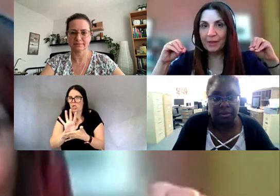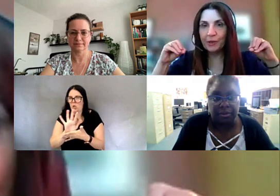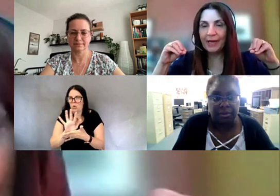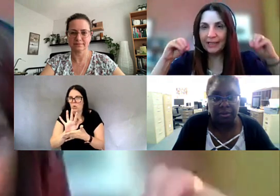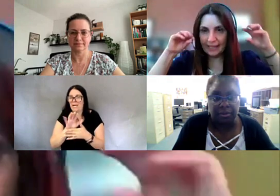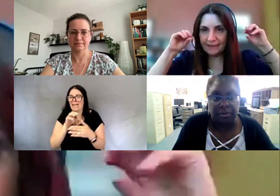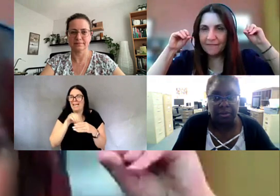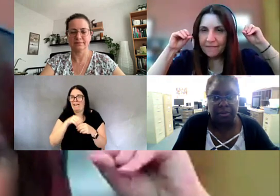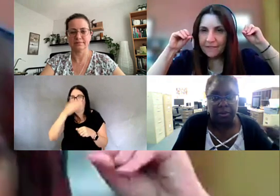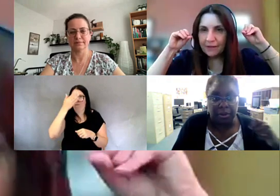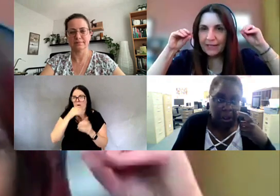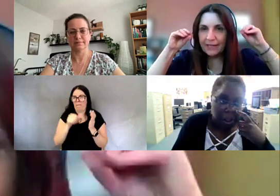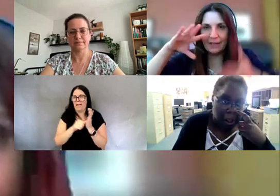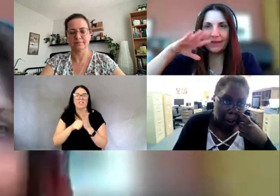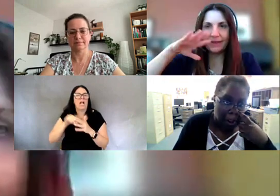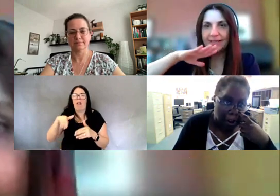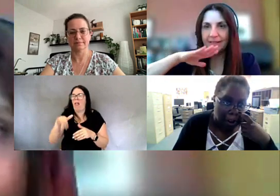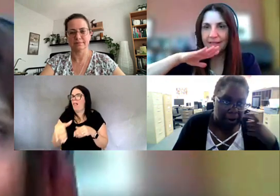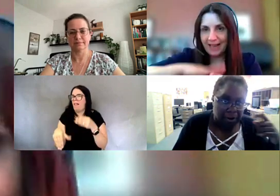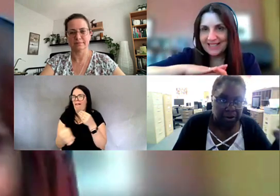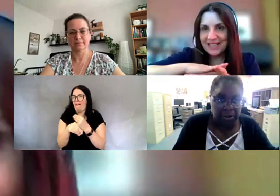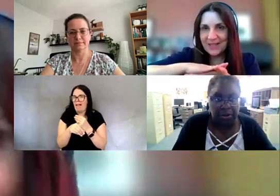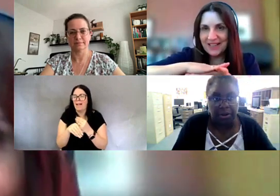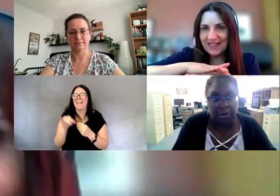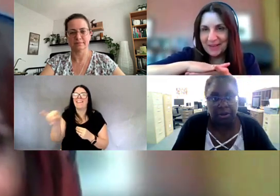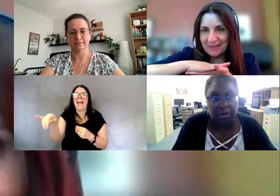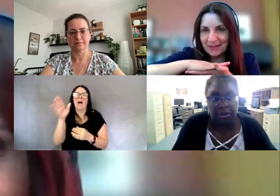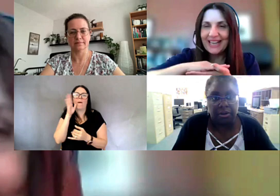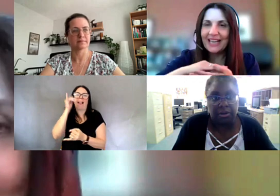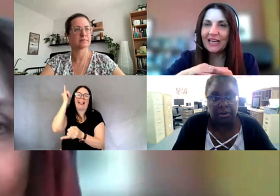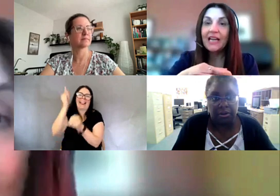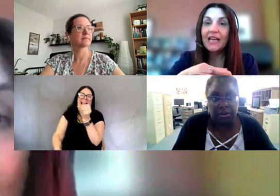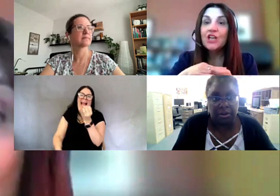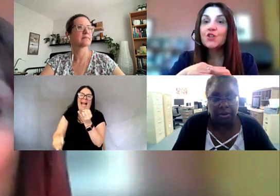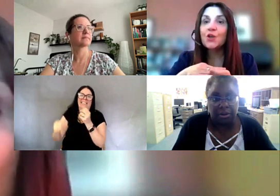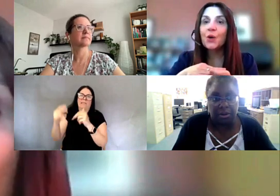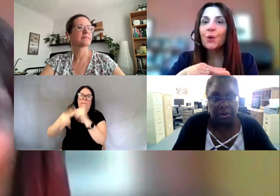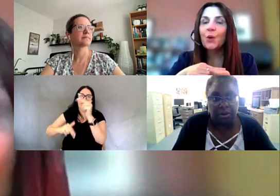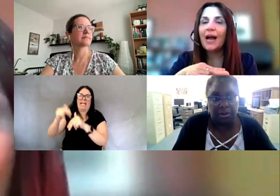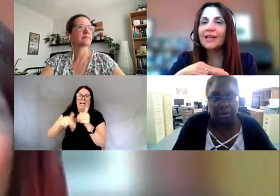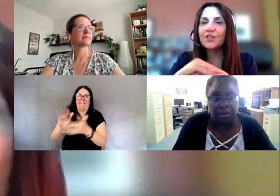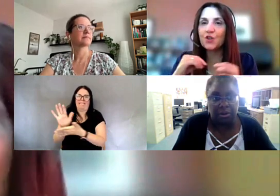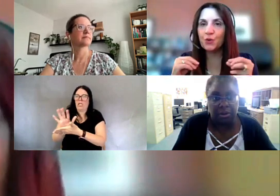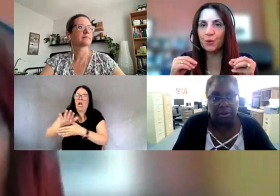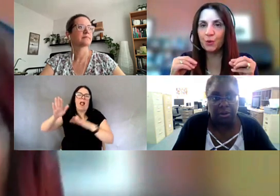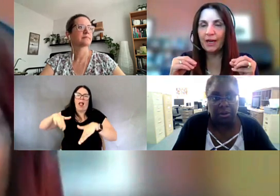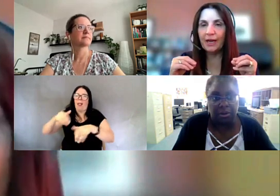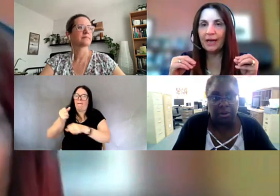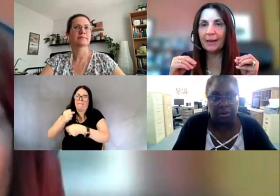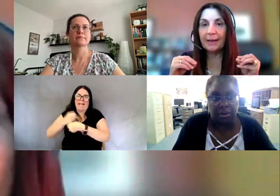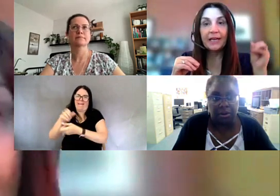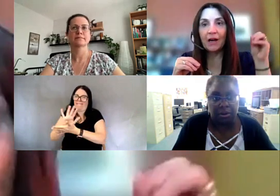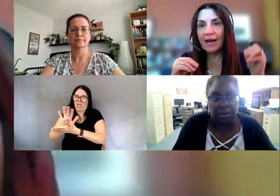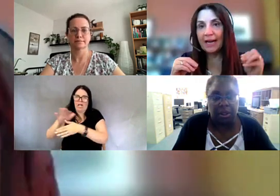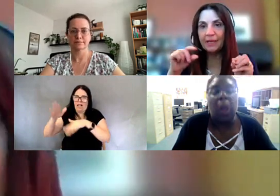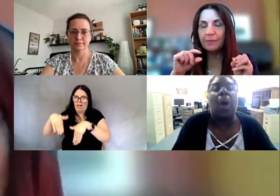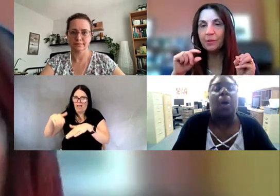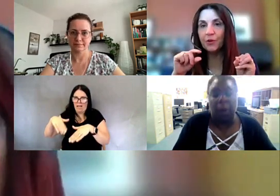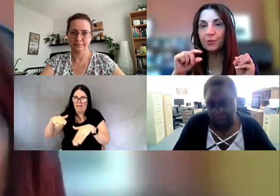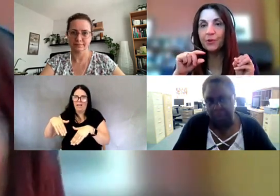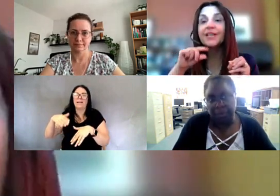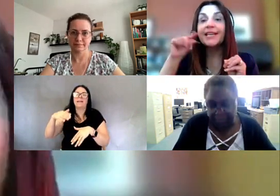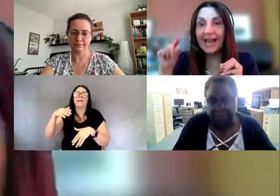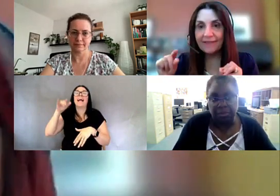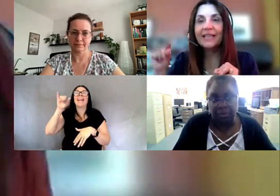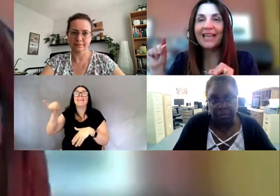landing page that is going to be created at that's the last thing I'm creating, so as to guide